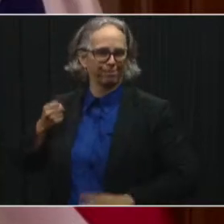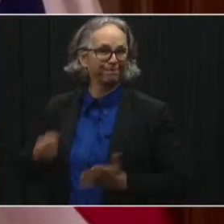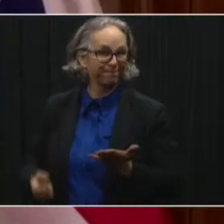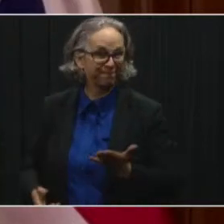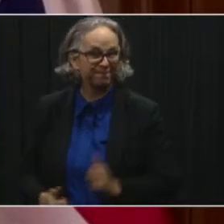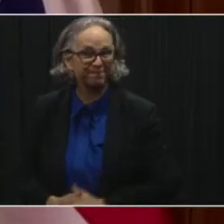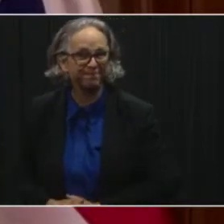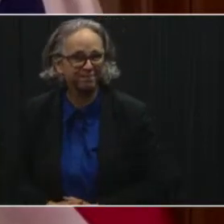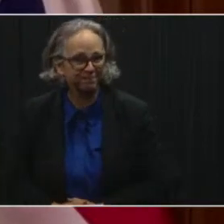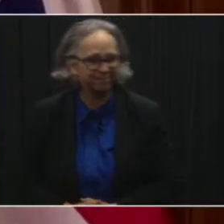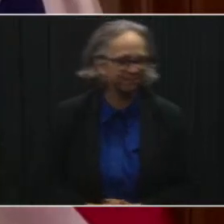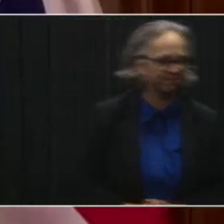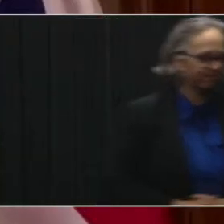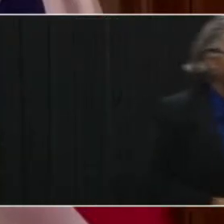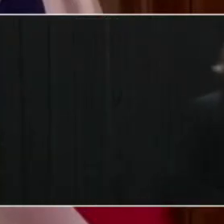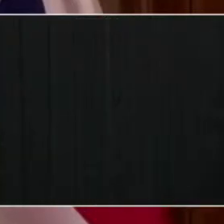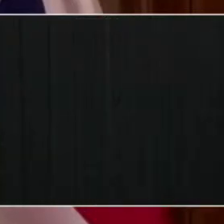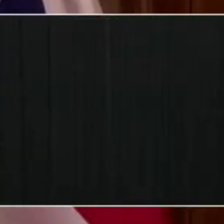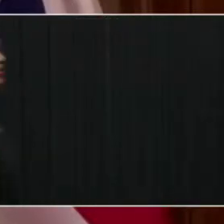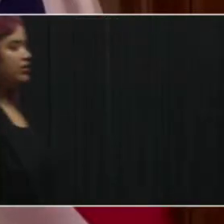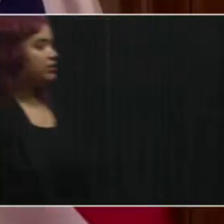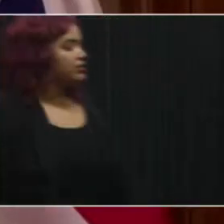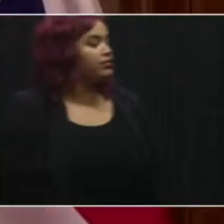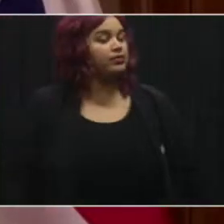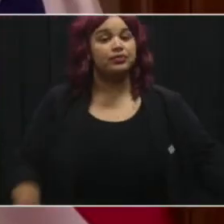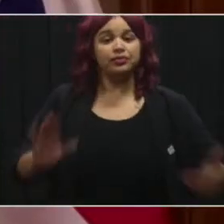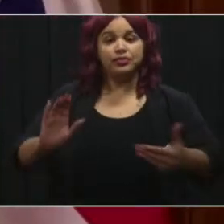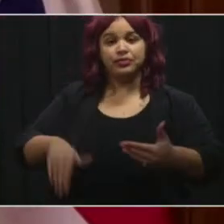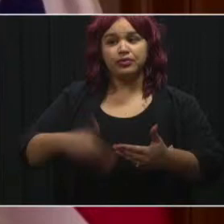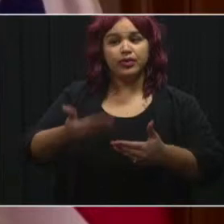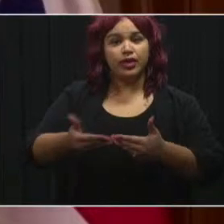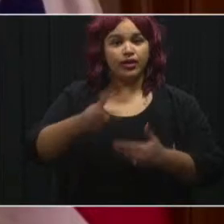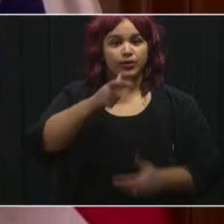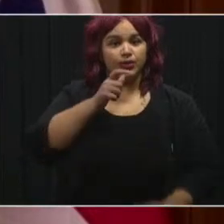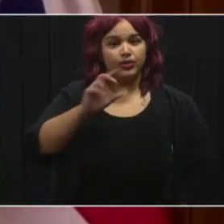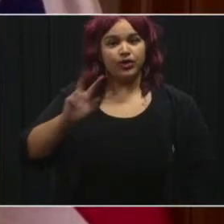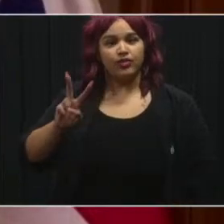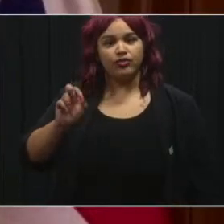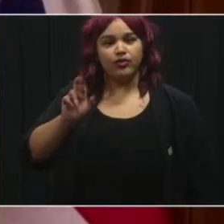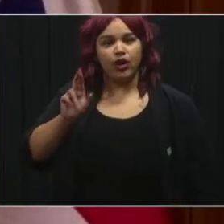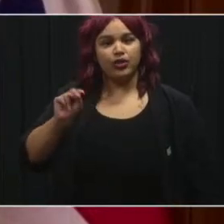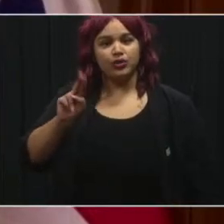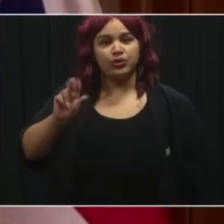Next question is from Farnoosh Amiri at the Associated Press.